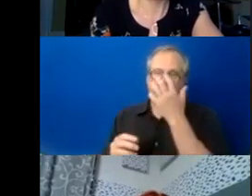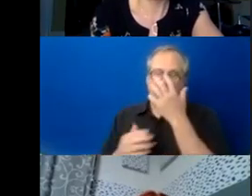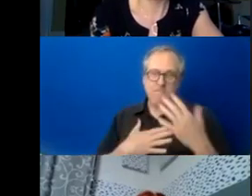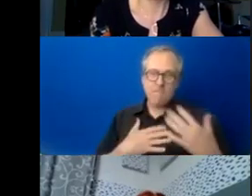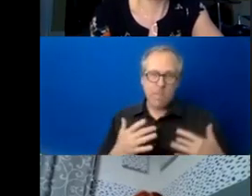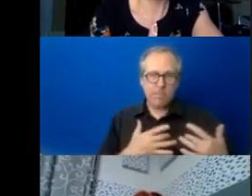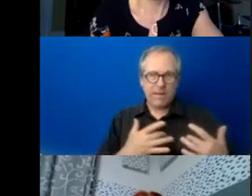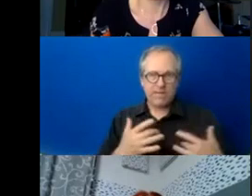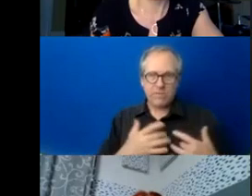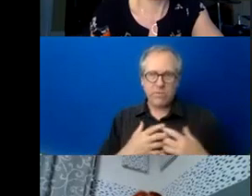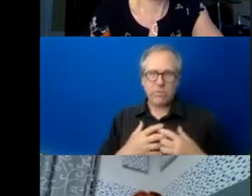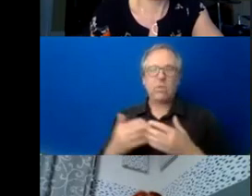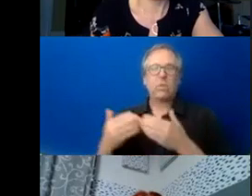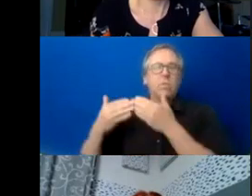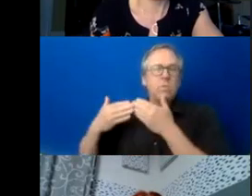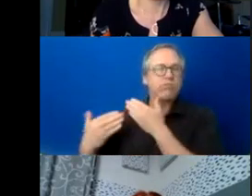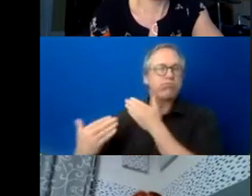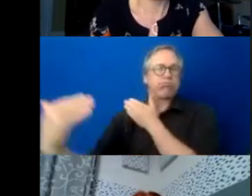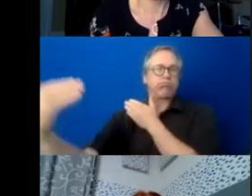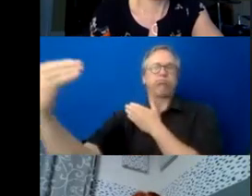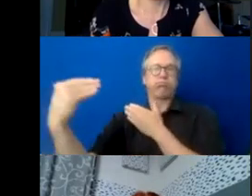is long-term,